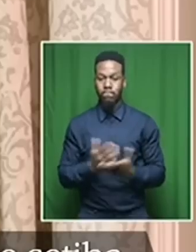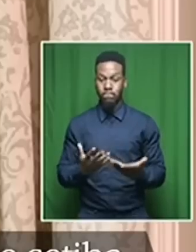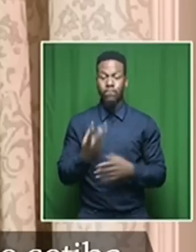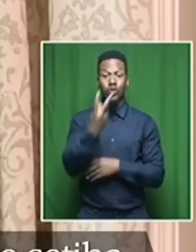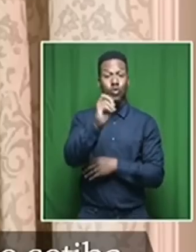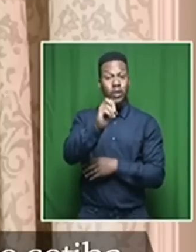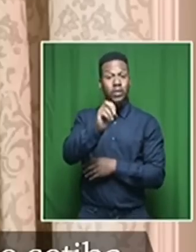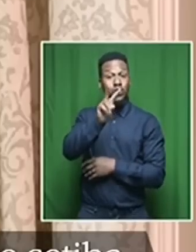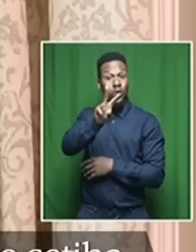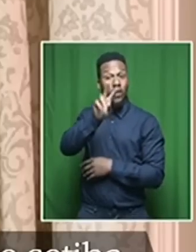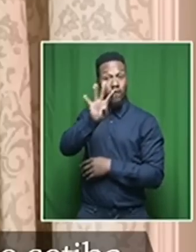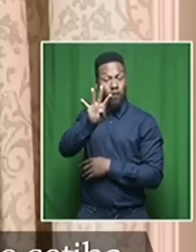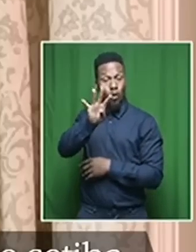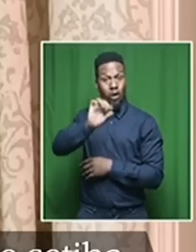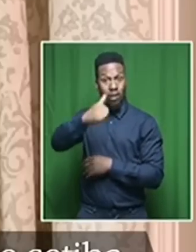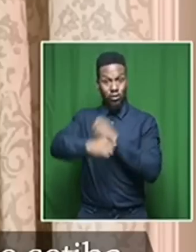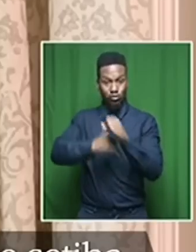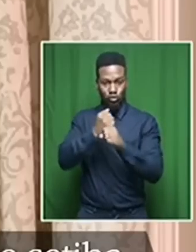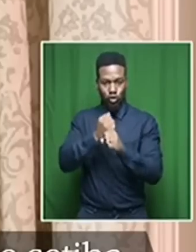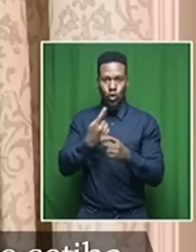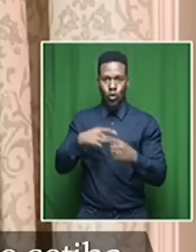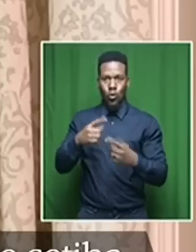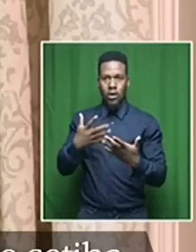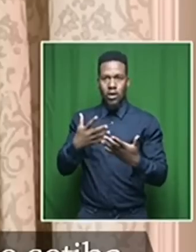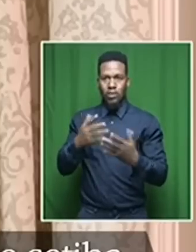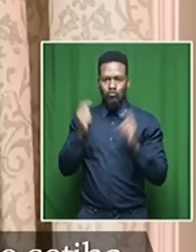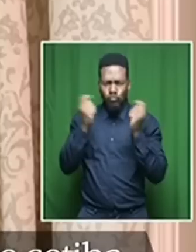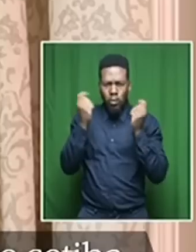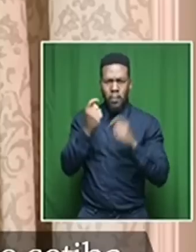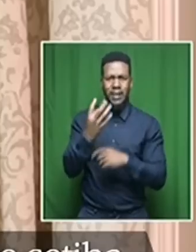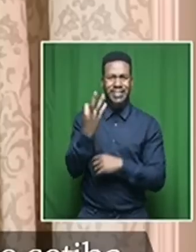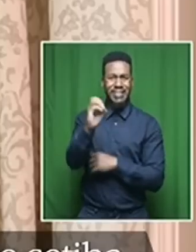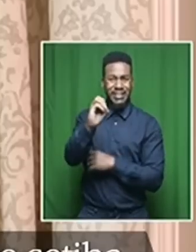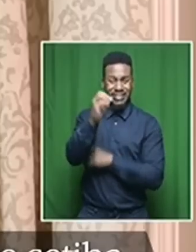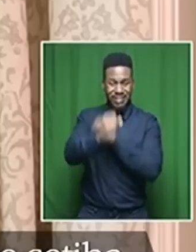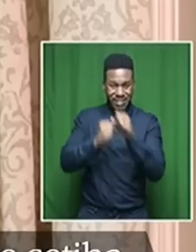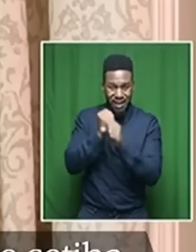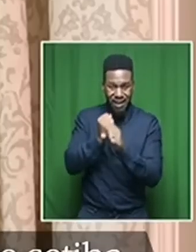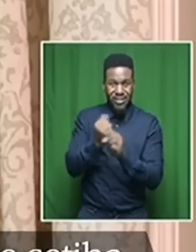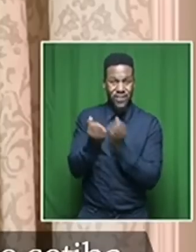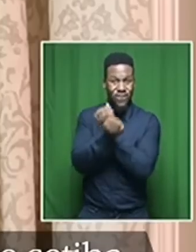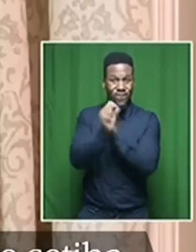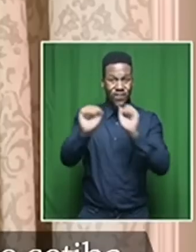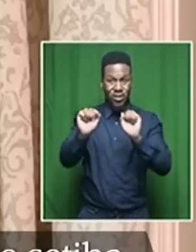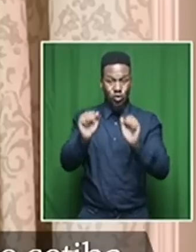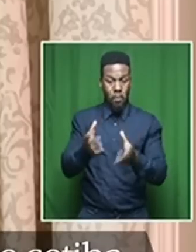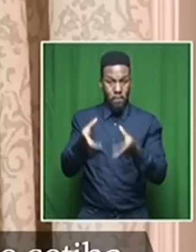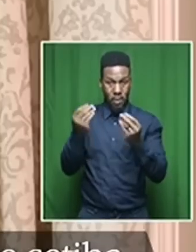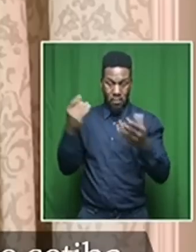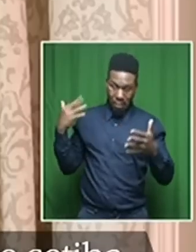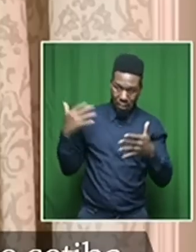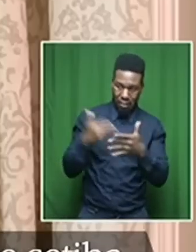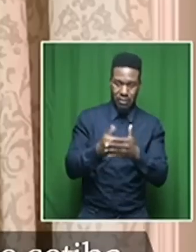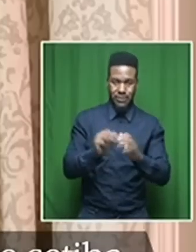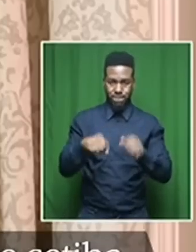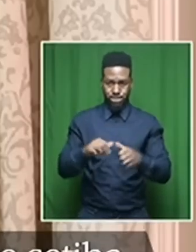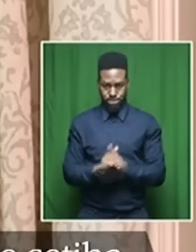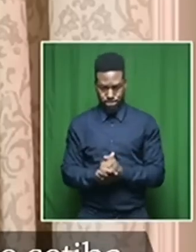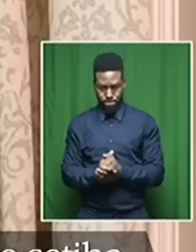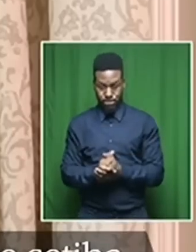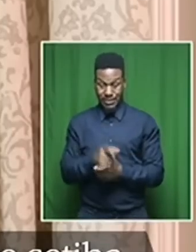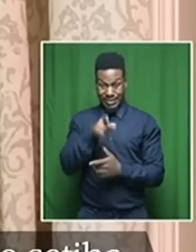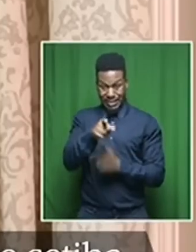years since we attained our freedom. This freedom we attained ushered in enormous changes